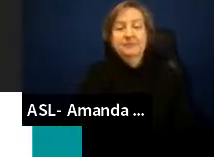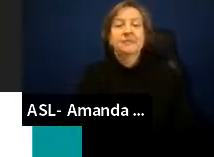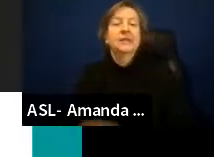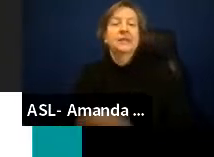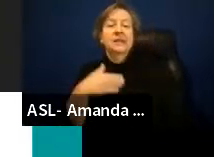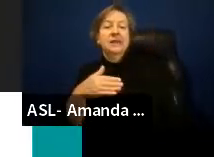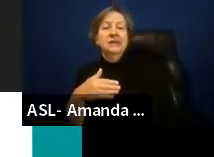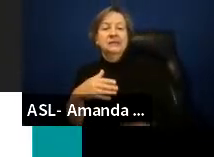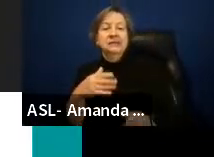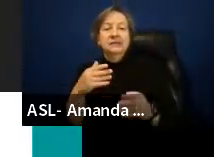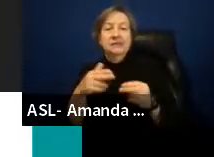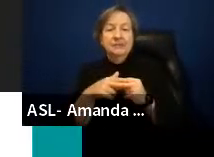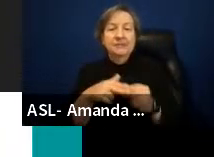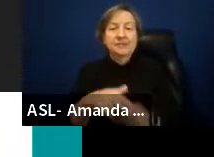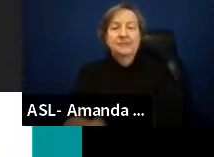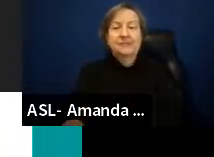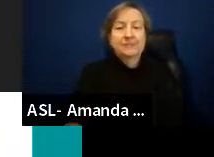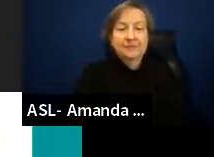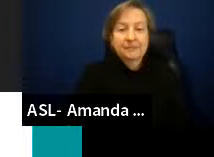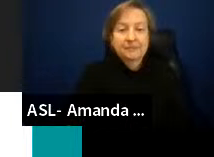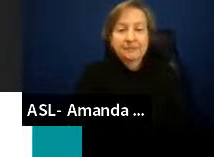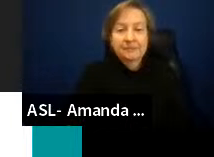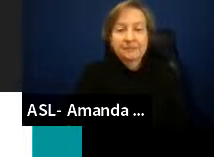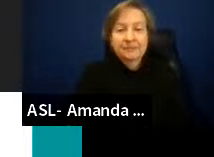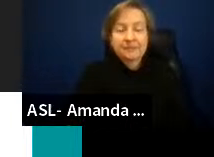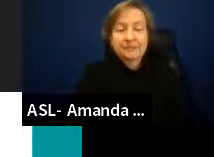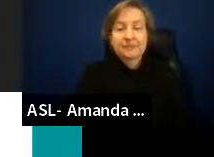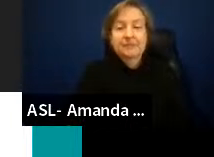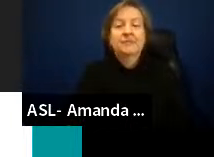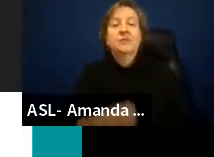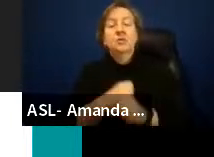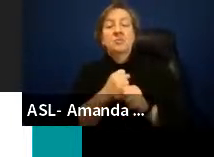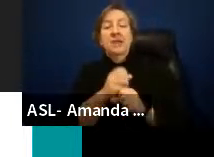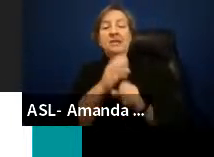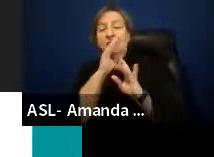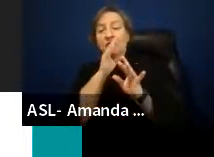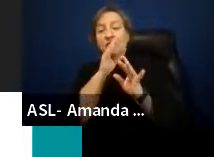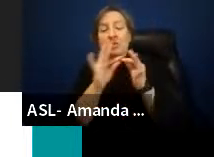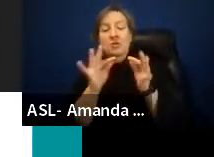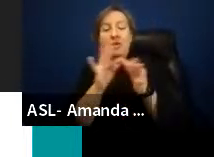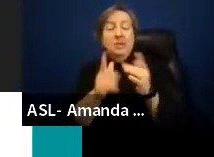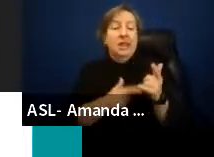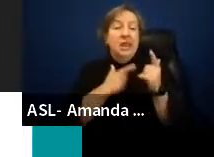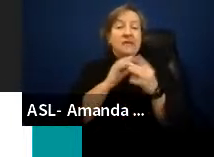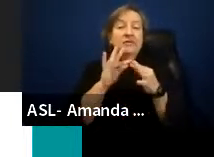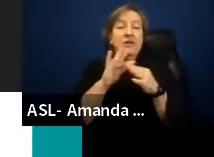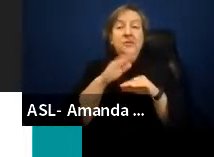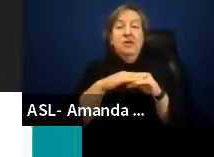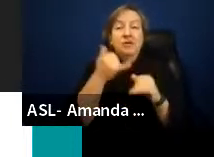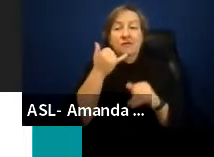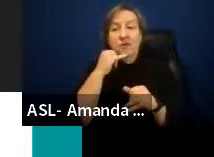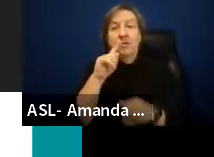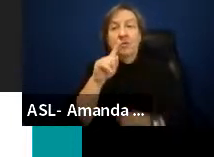So to make a verbal comment, to make a live comment via phone, dial